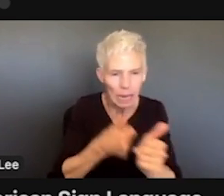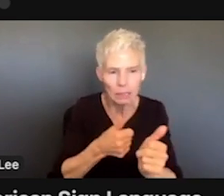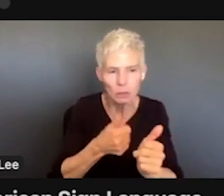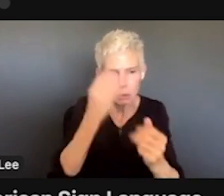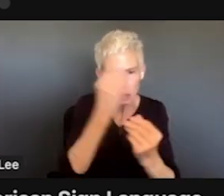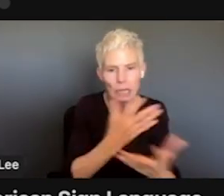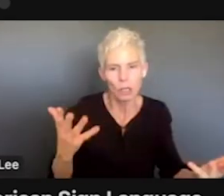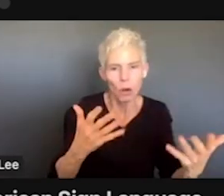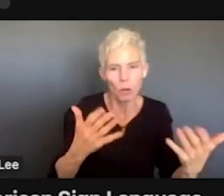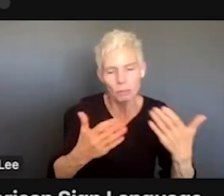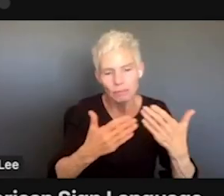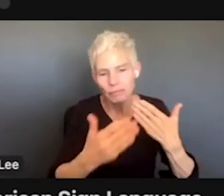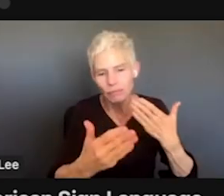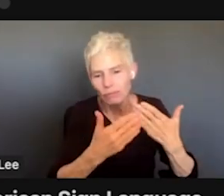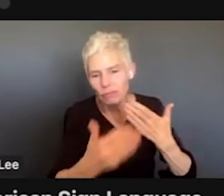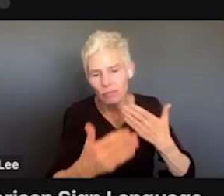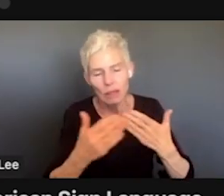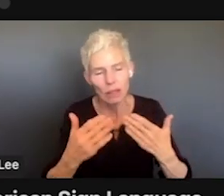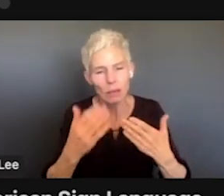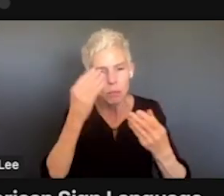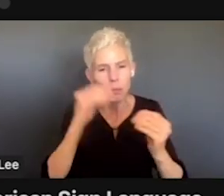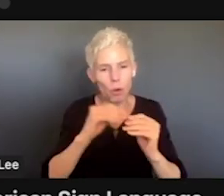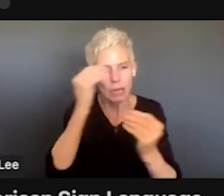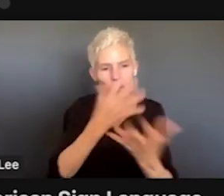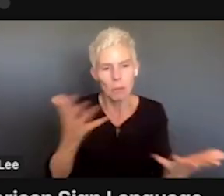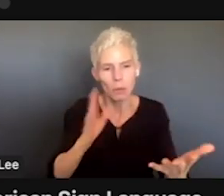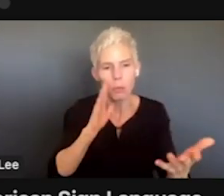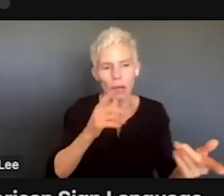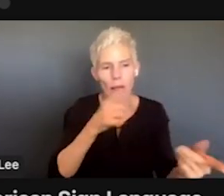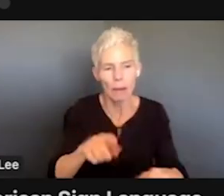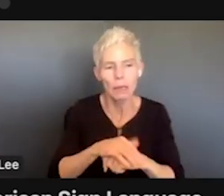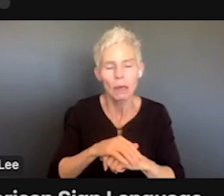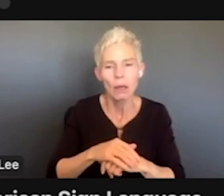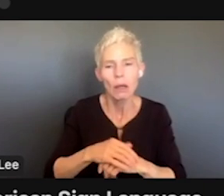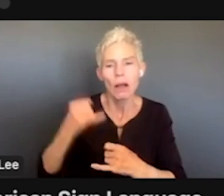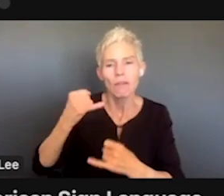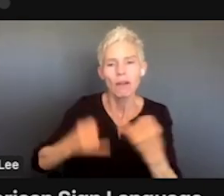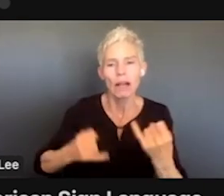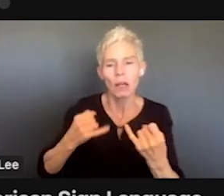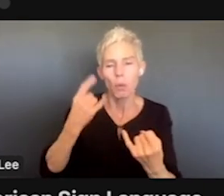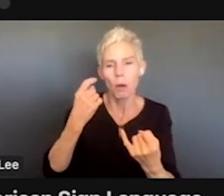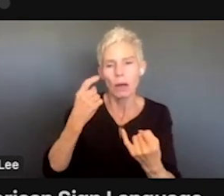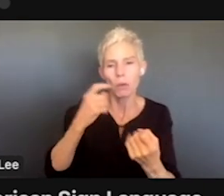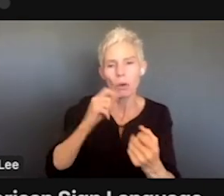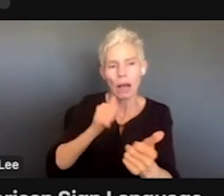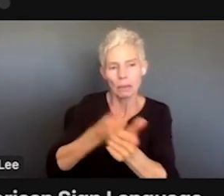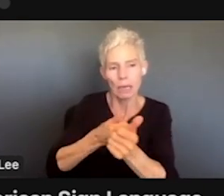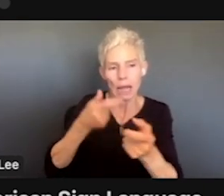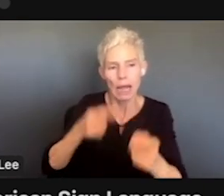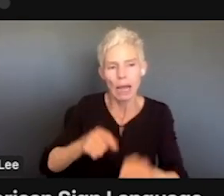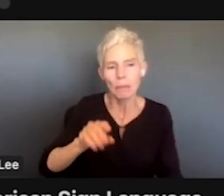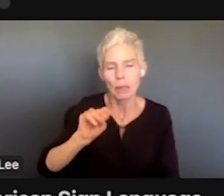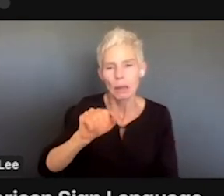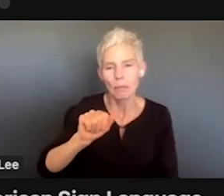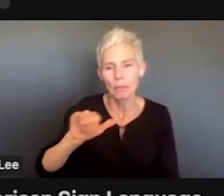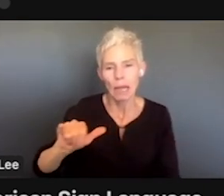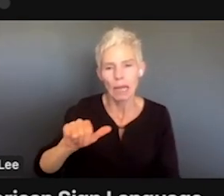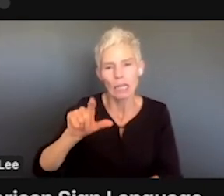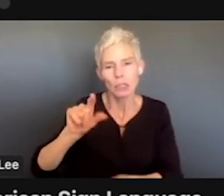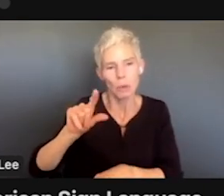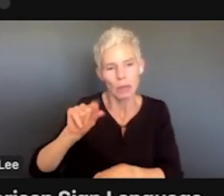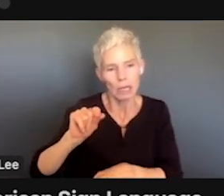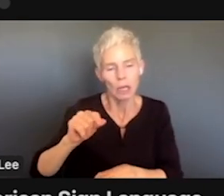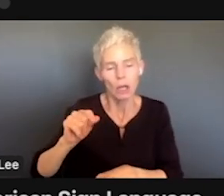next few weeks. And then finally, we did want to share one more update. On May 20th, Representatives Don Beyer